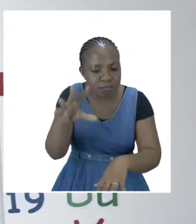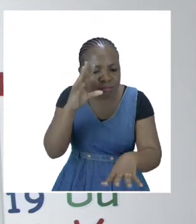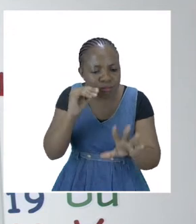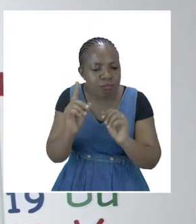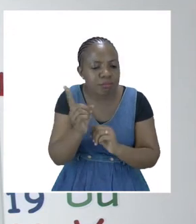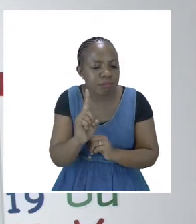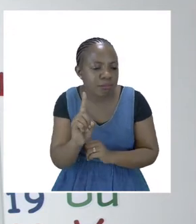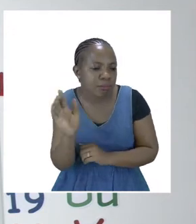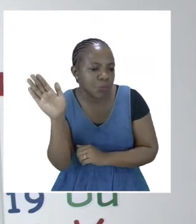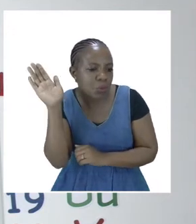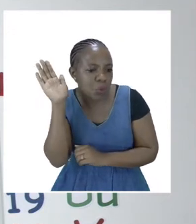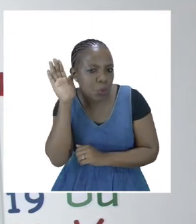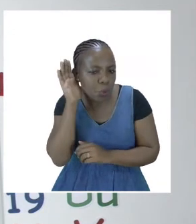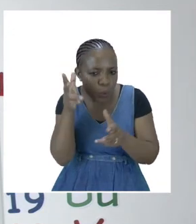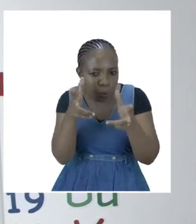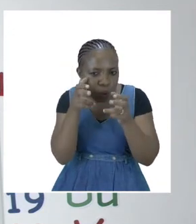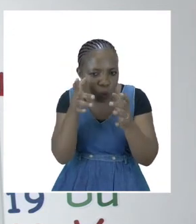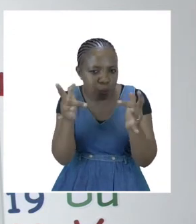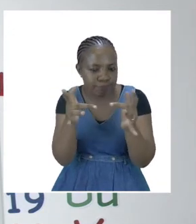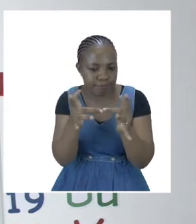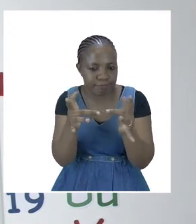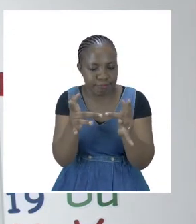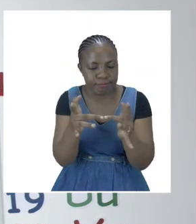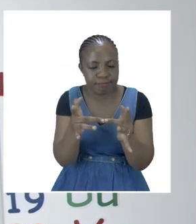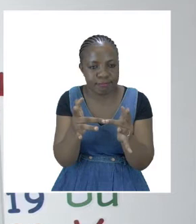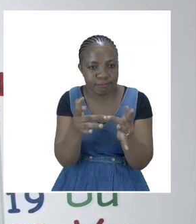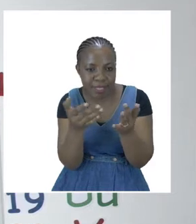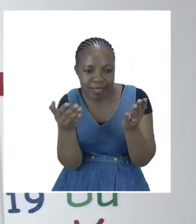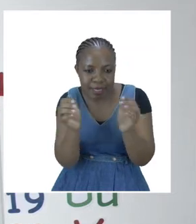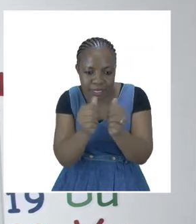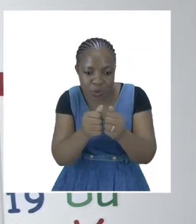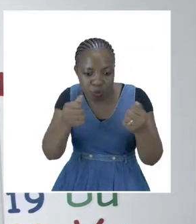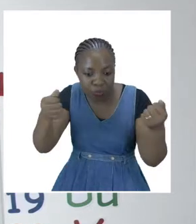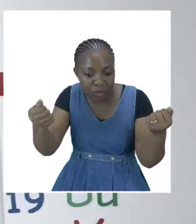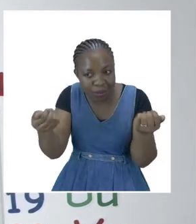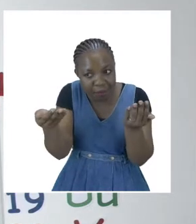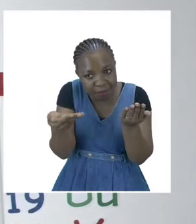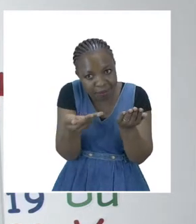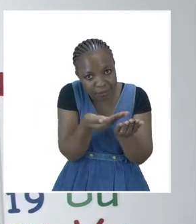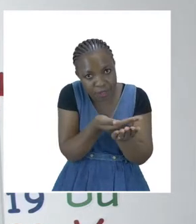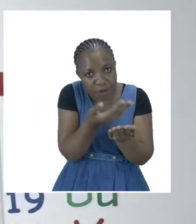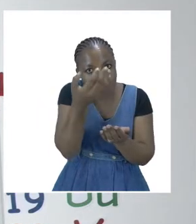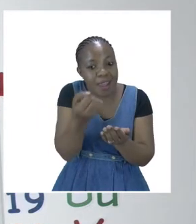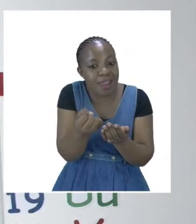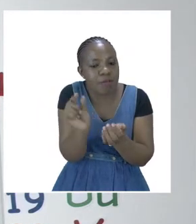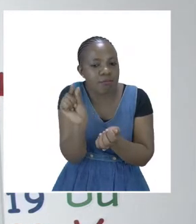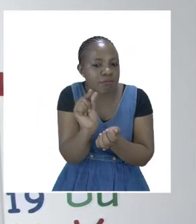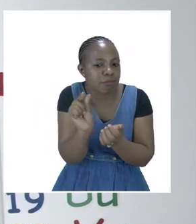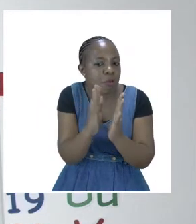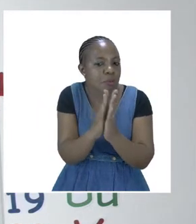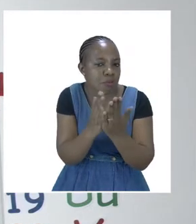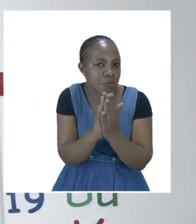or watching online. Inside the newspapers, there is an insert of the lesson